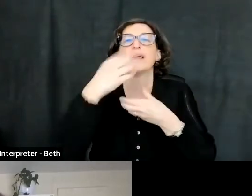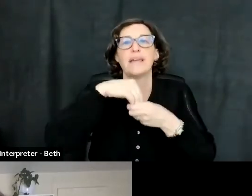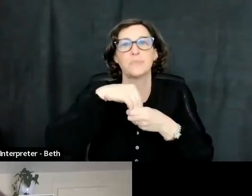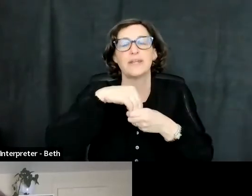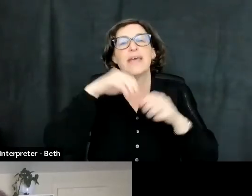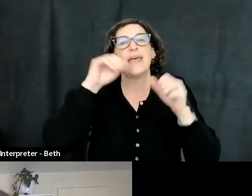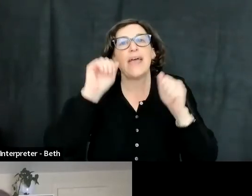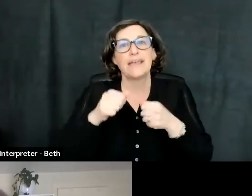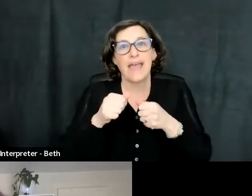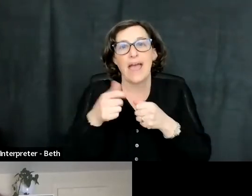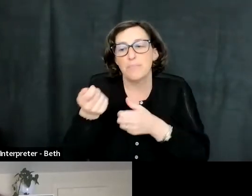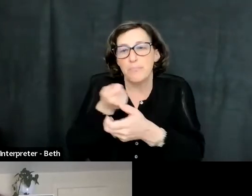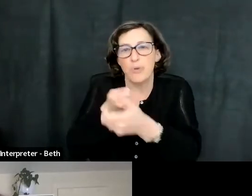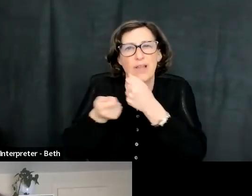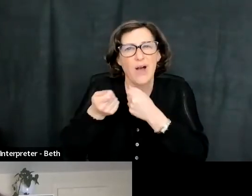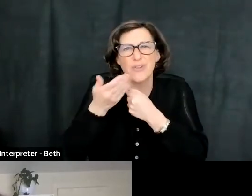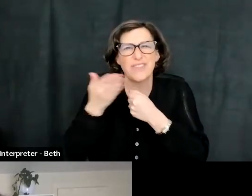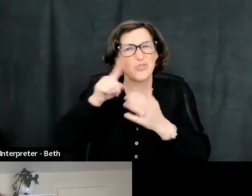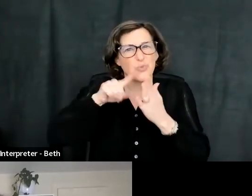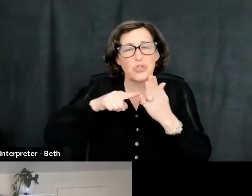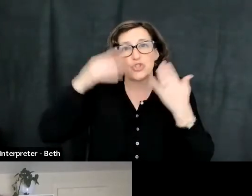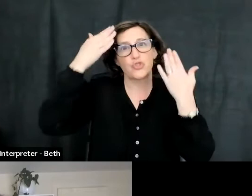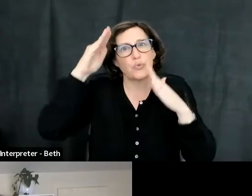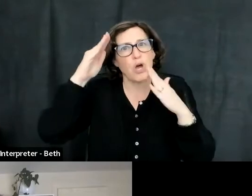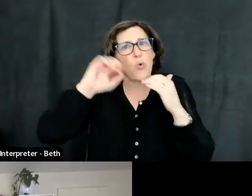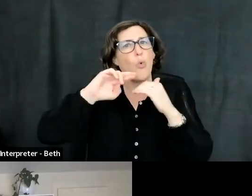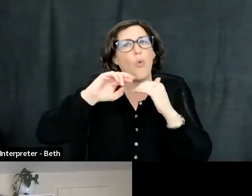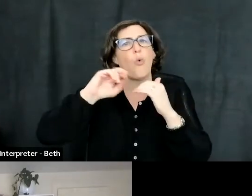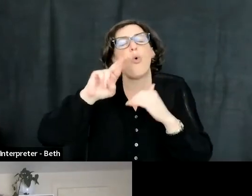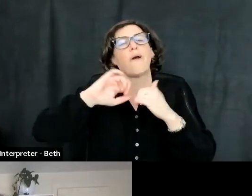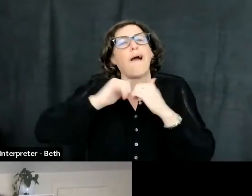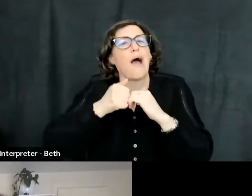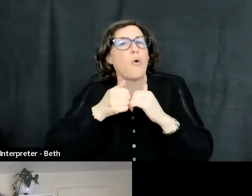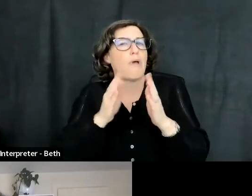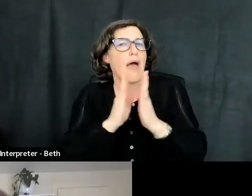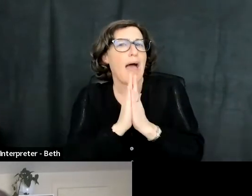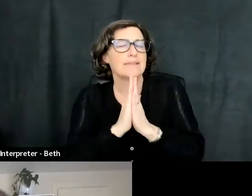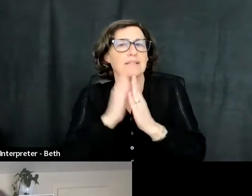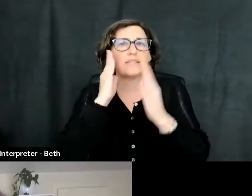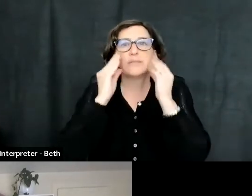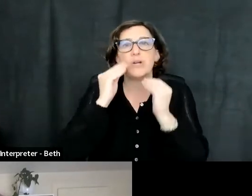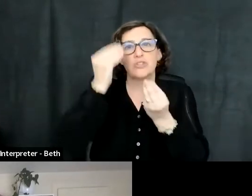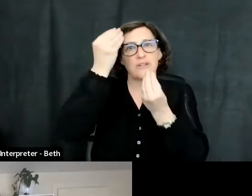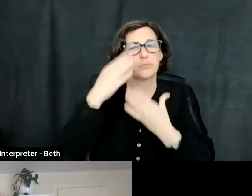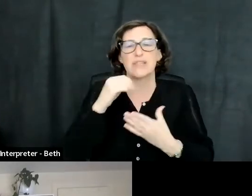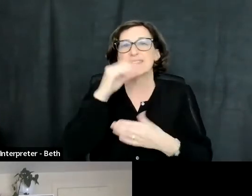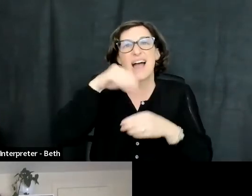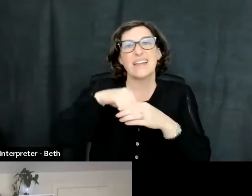what researchers don't know and don't know what to ask about. So the experiences and information that's not in the